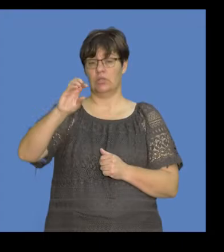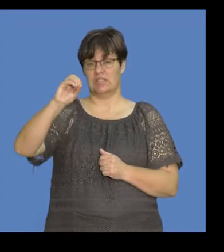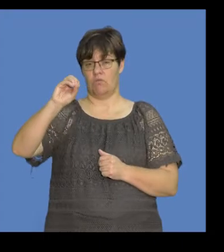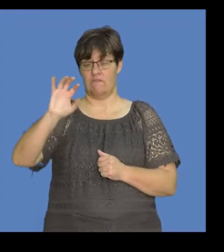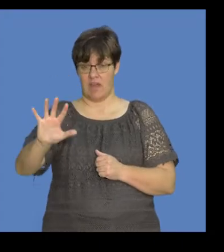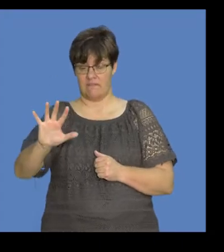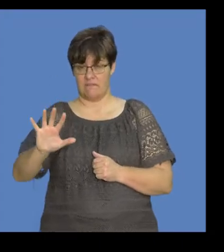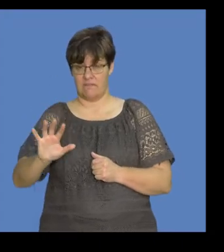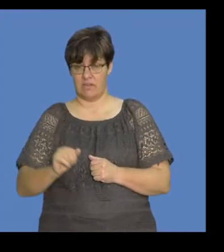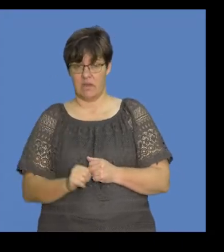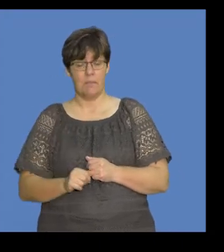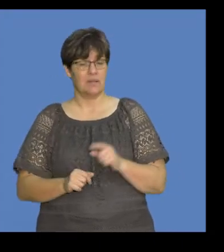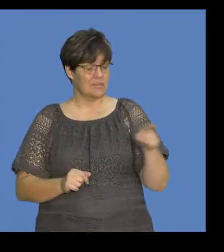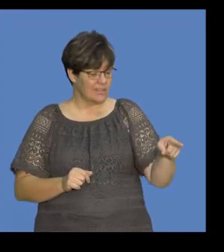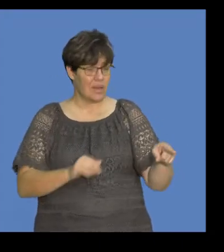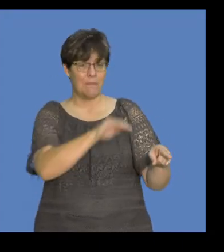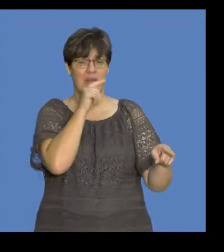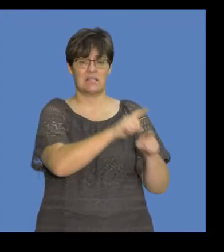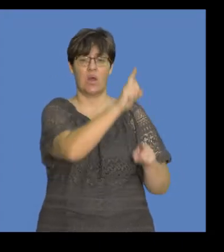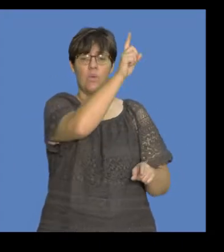205 instead of